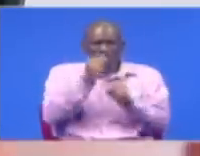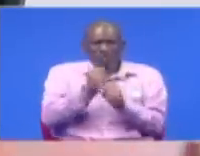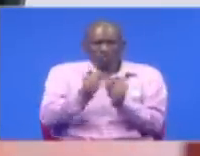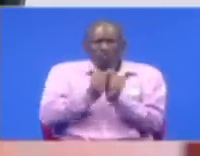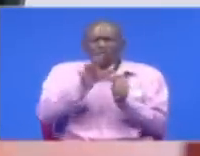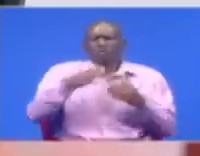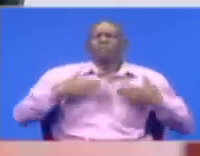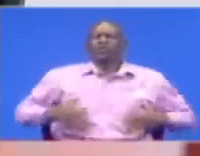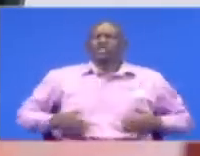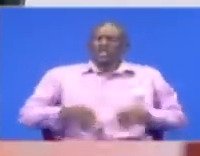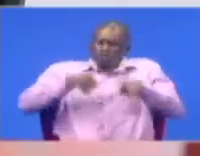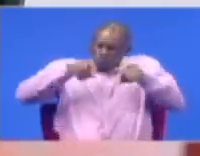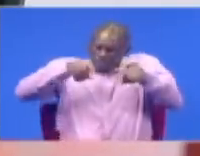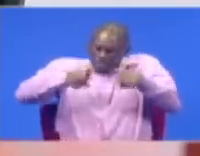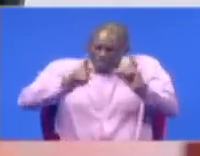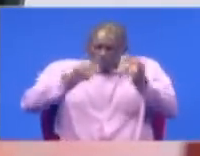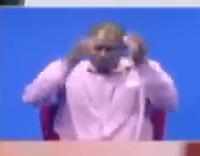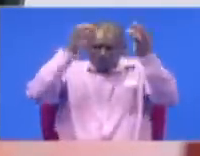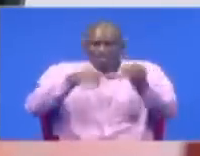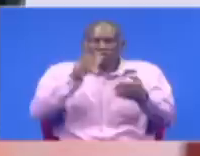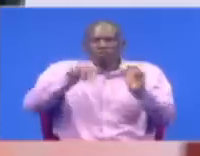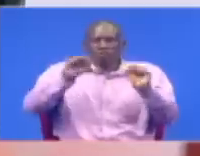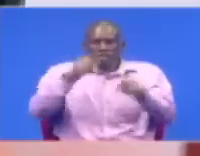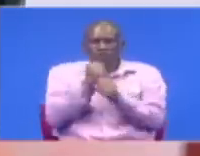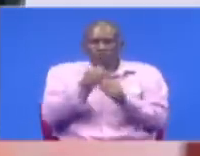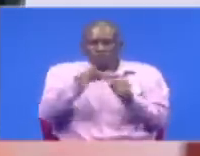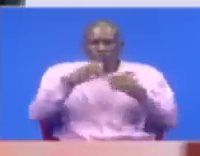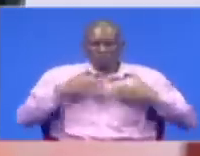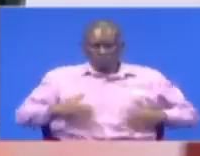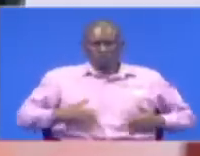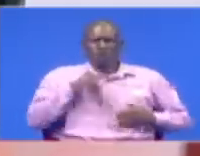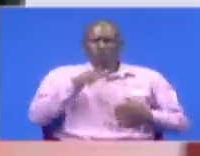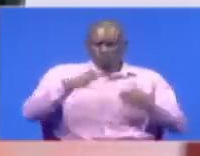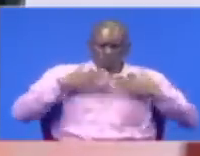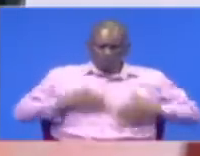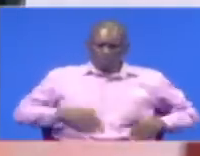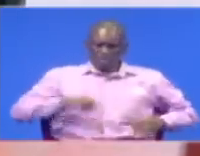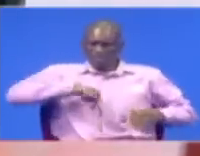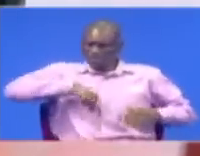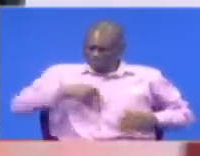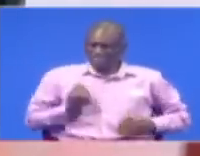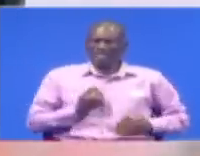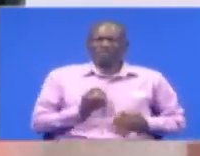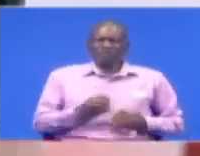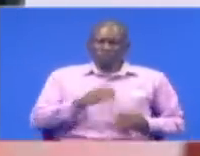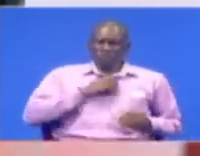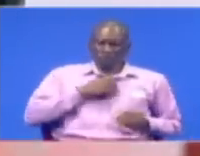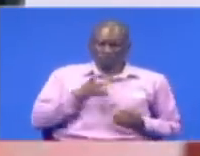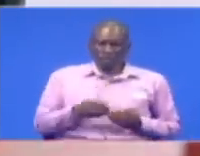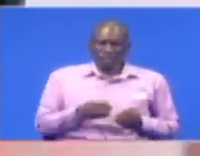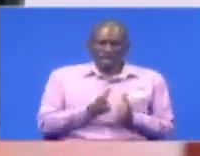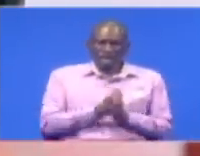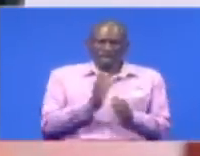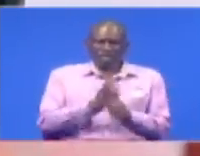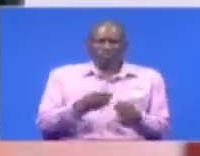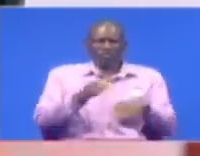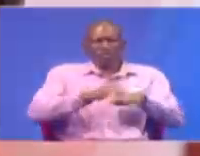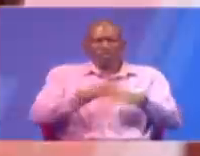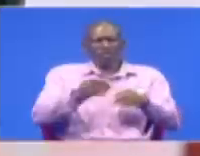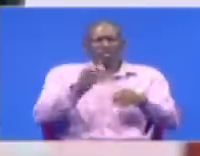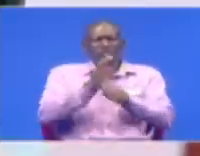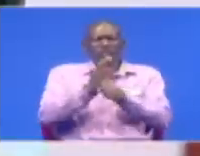your body. In other words, your body is your self-project. And he used very flowery language